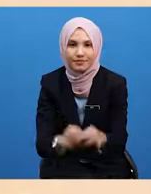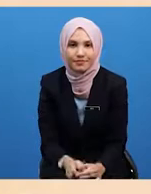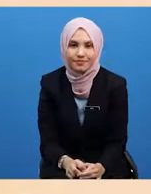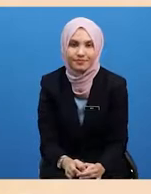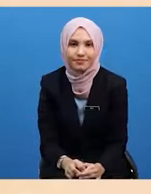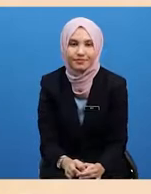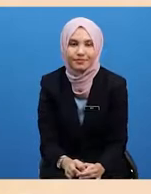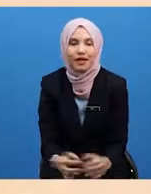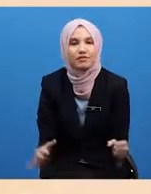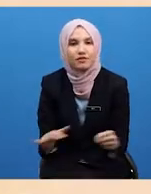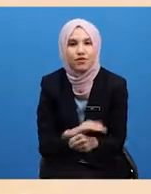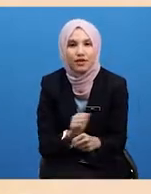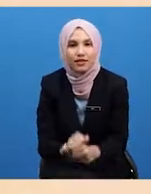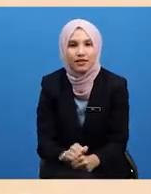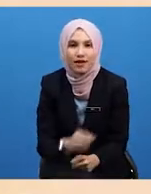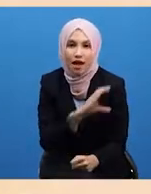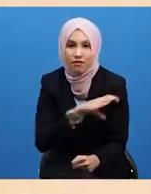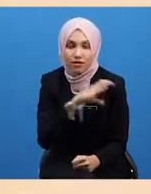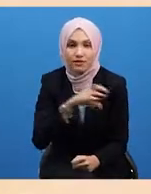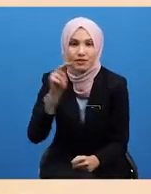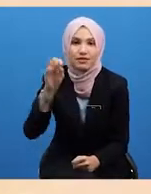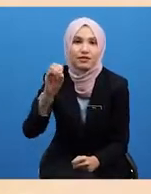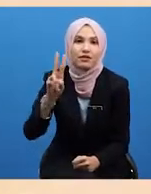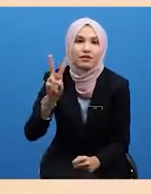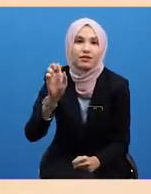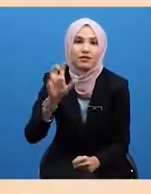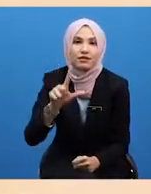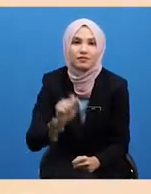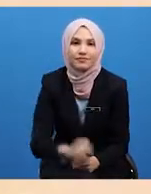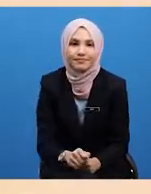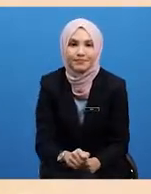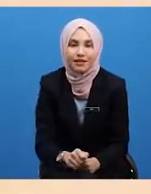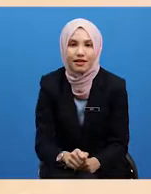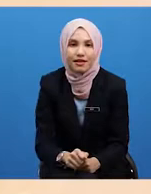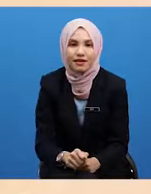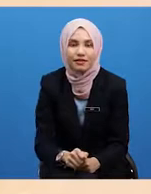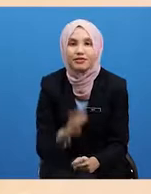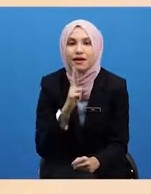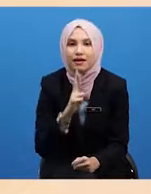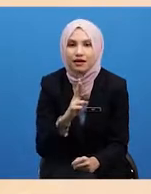us recap the characters in the novel. The characters are